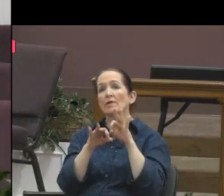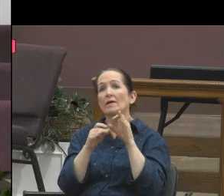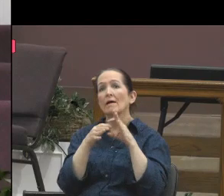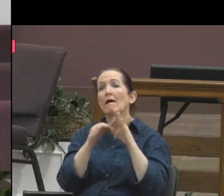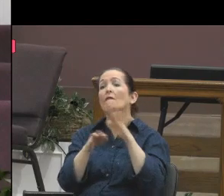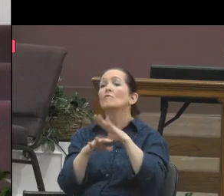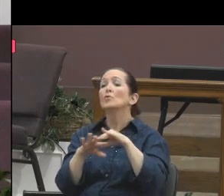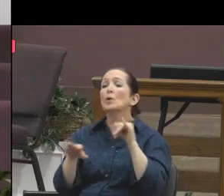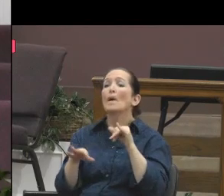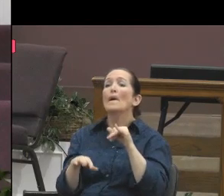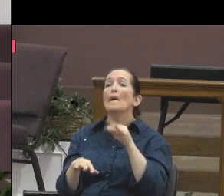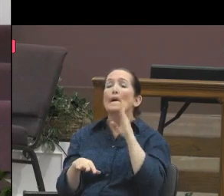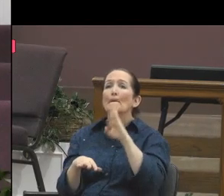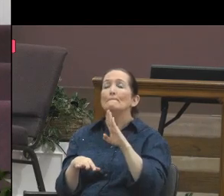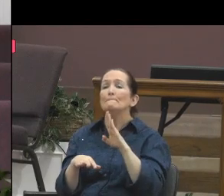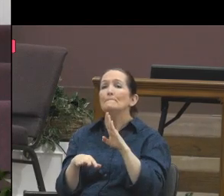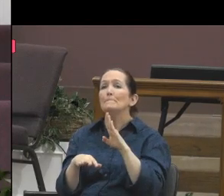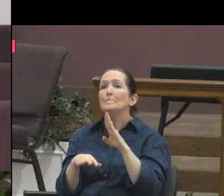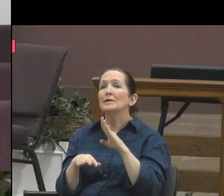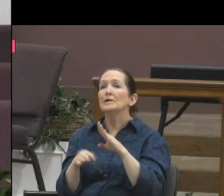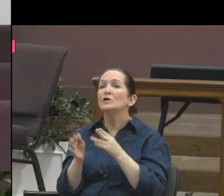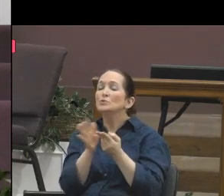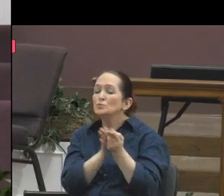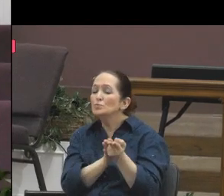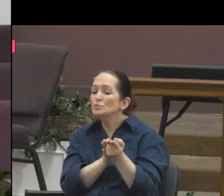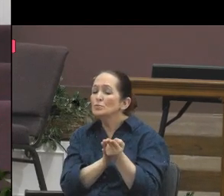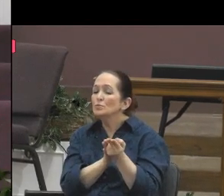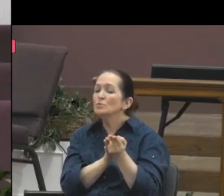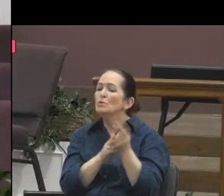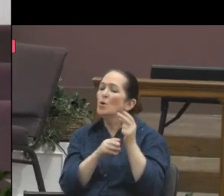be diligent to preserve unity.